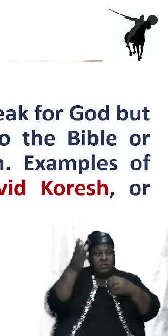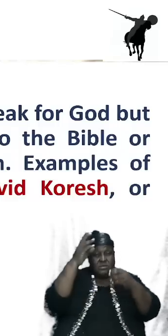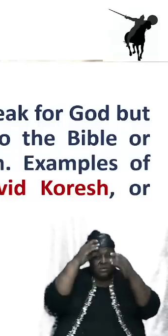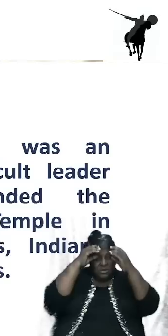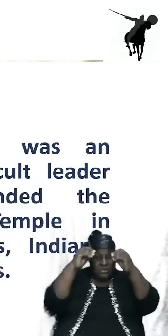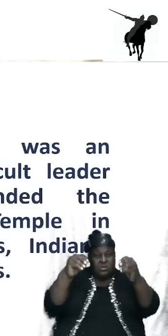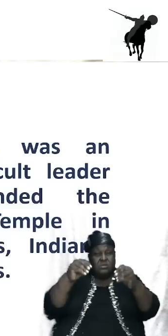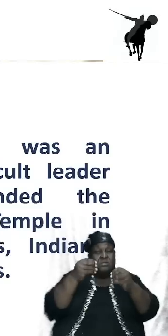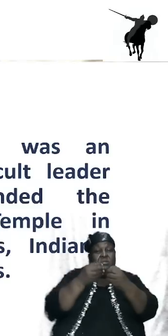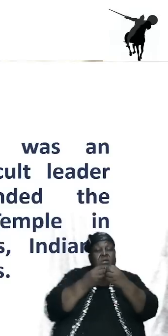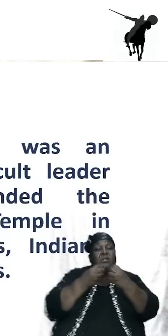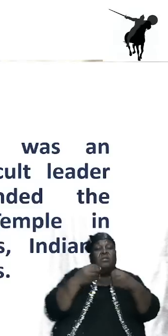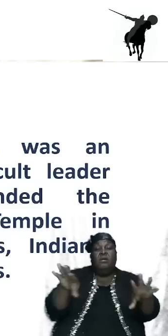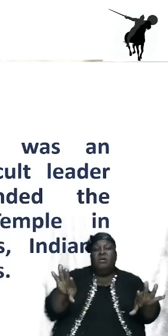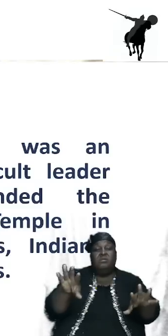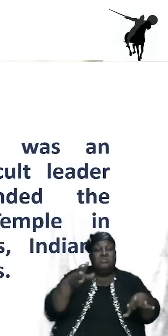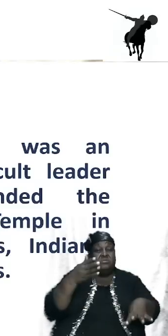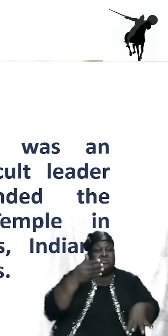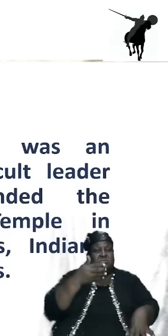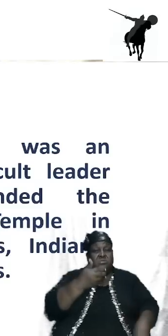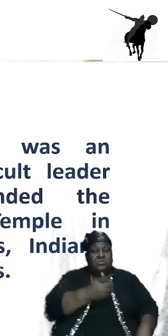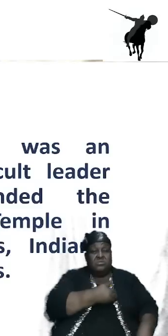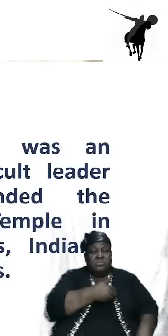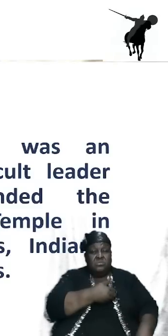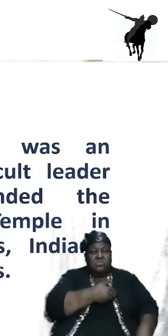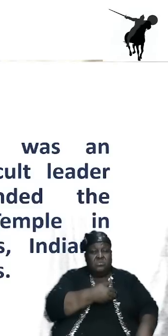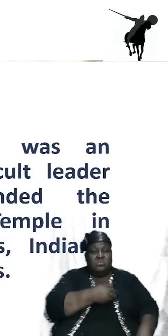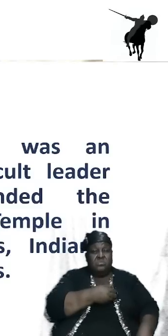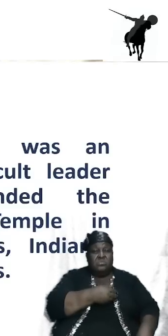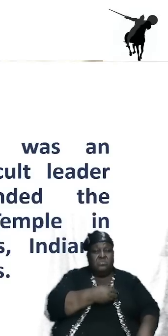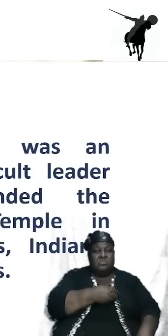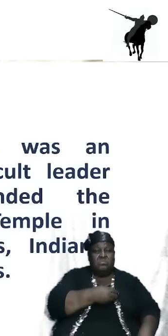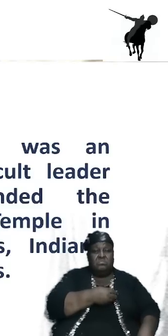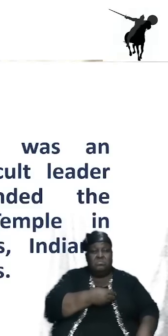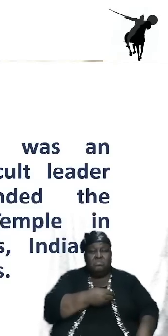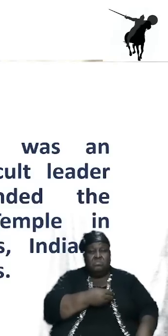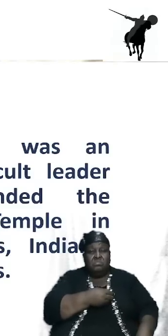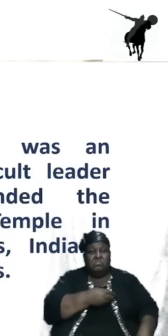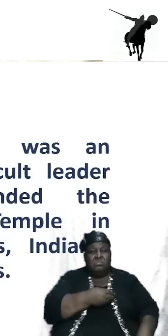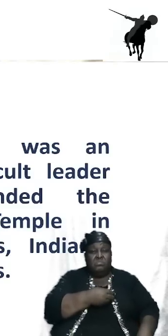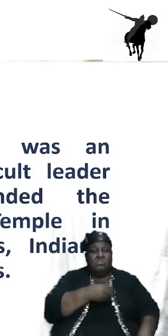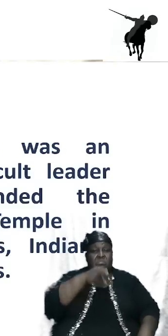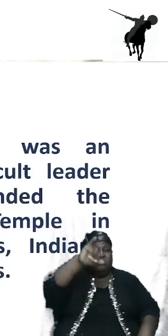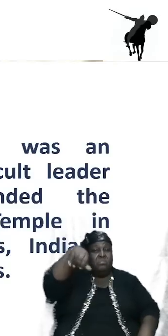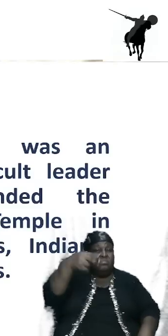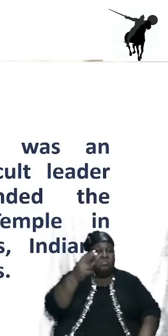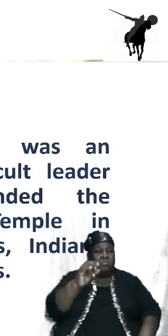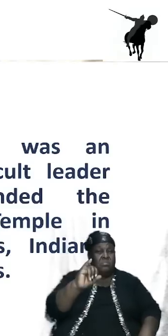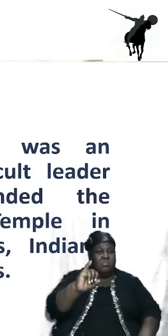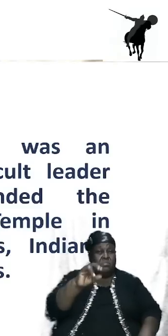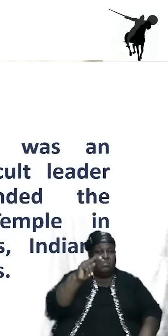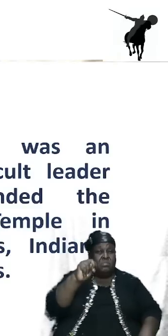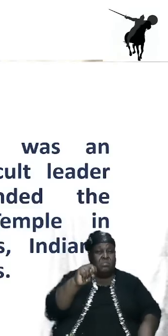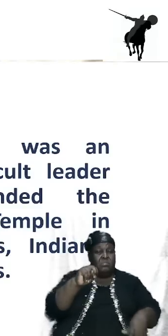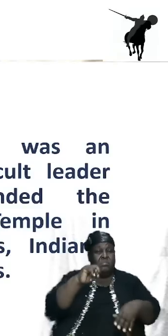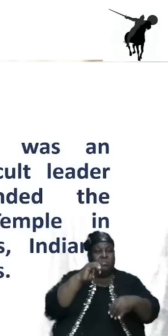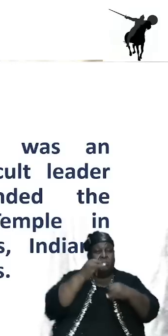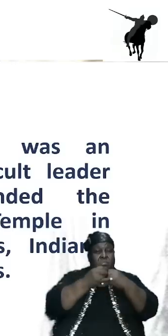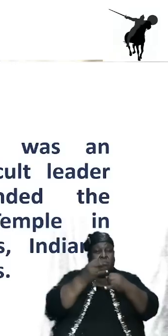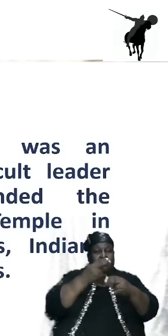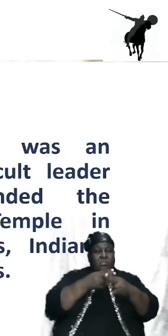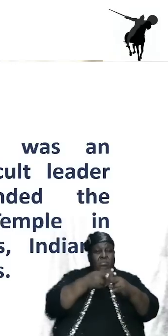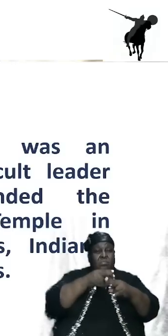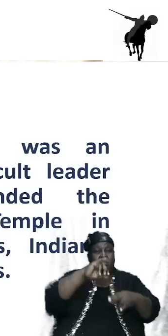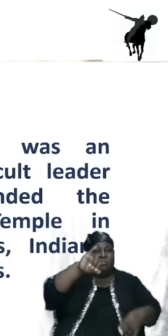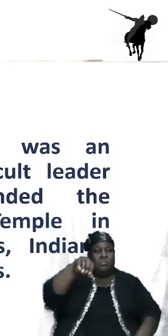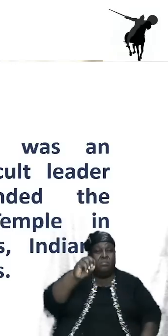their soul. So, for example, Jim Jones. He was an American cult leader, and